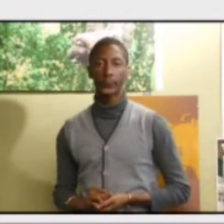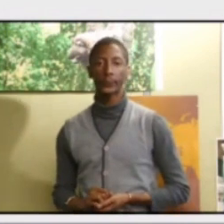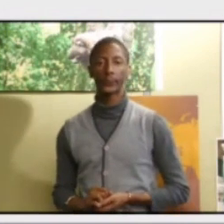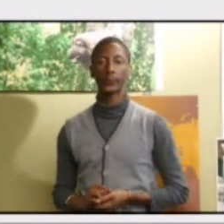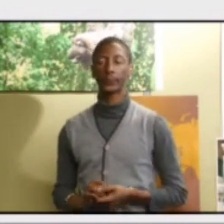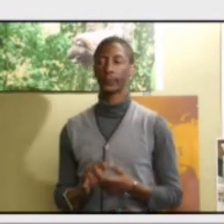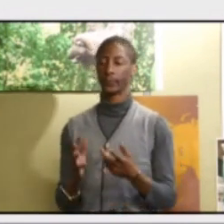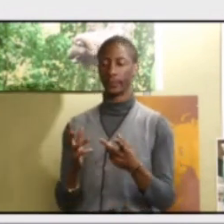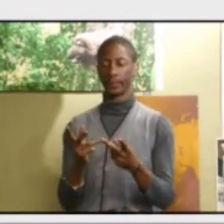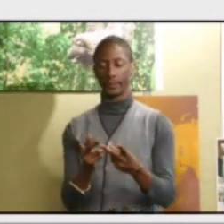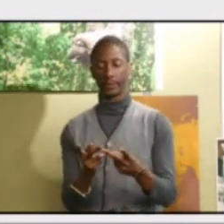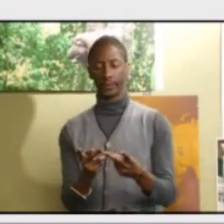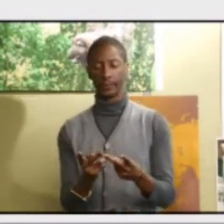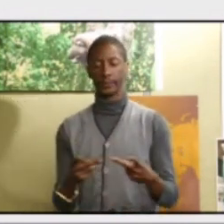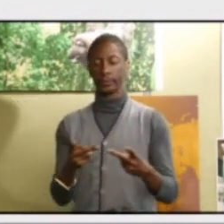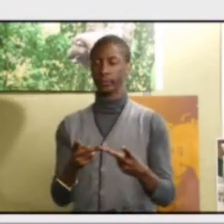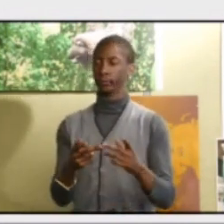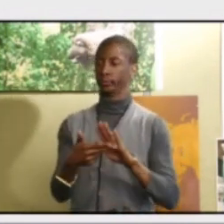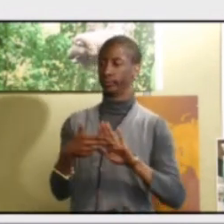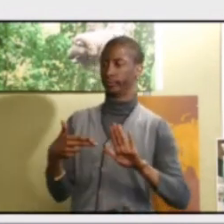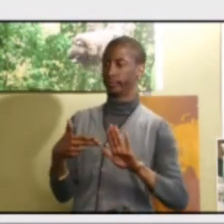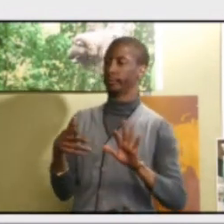Position descriptions.